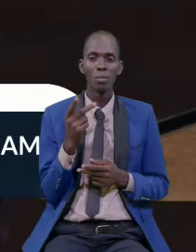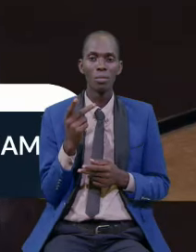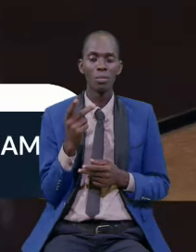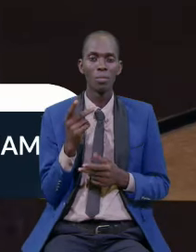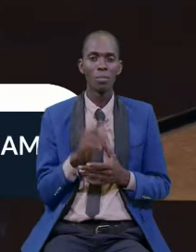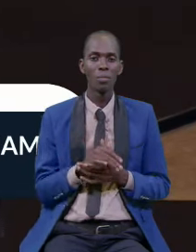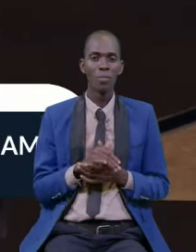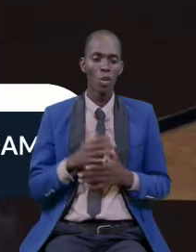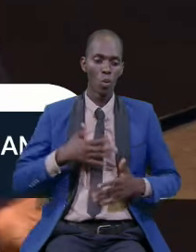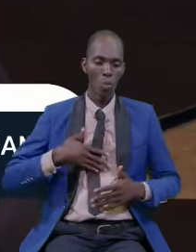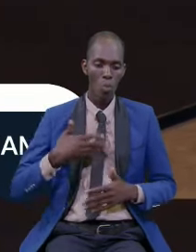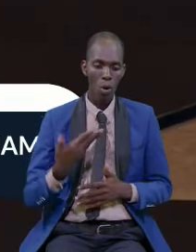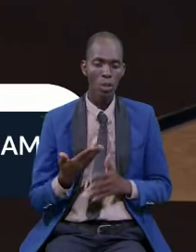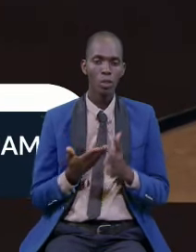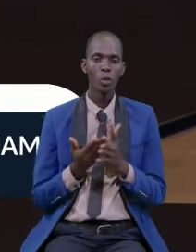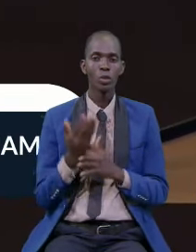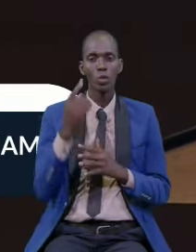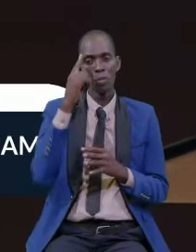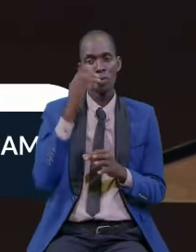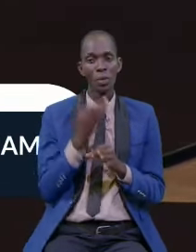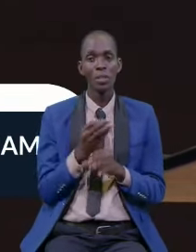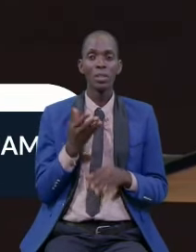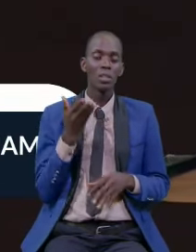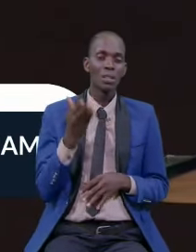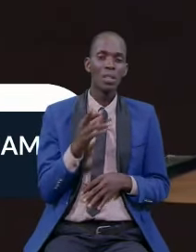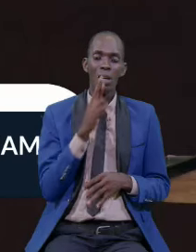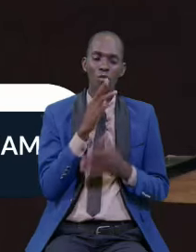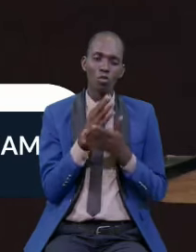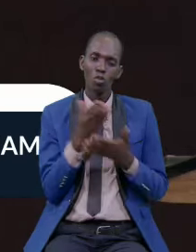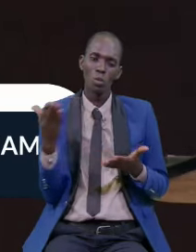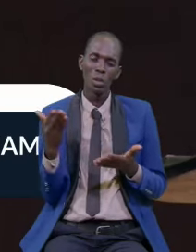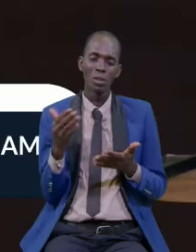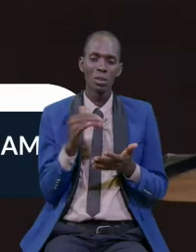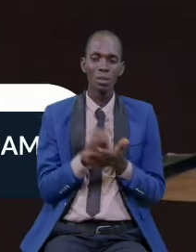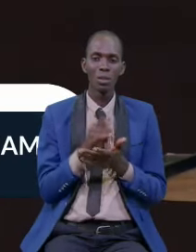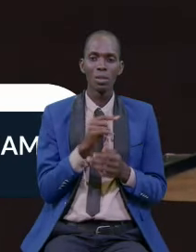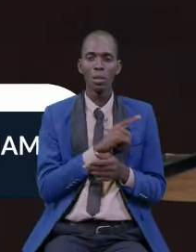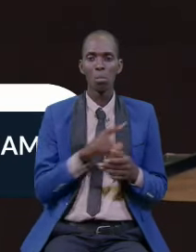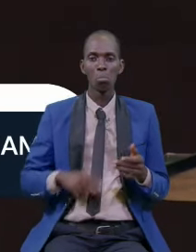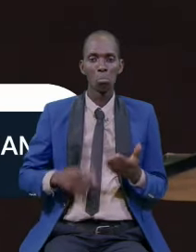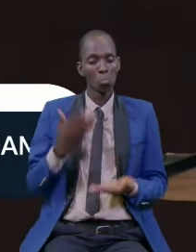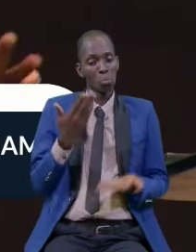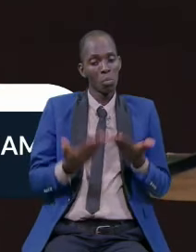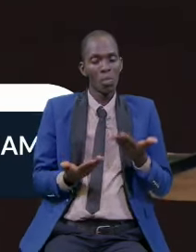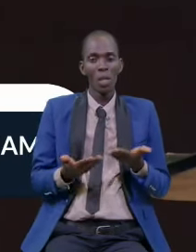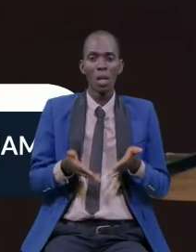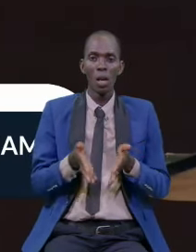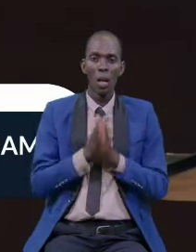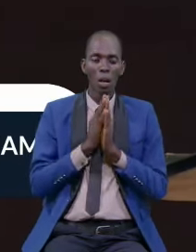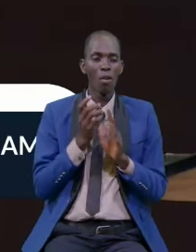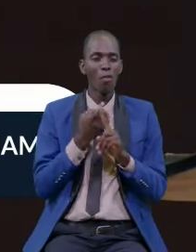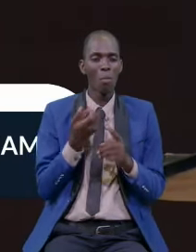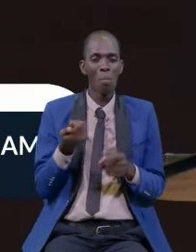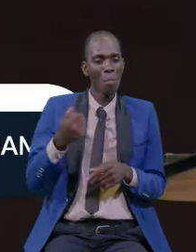faith. Willingness. There are some things the Lord might require of any of his